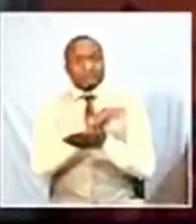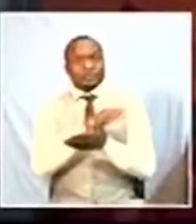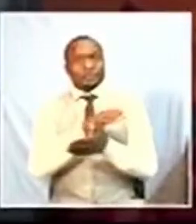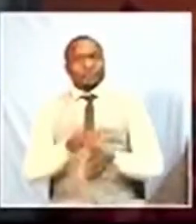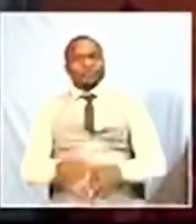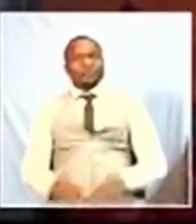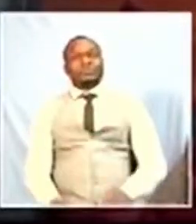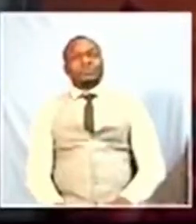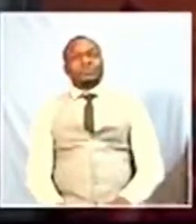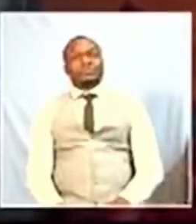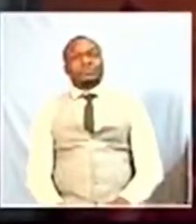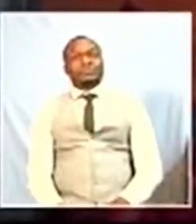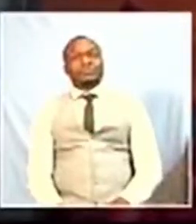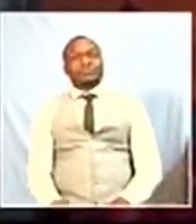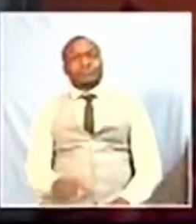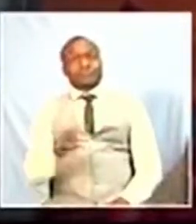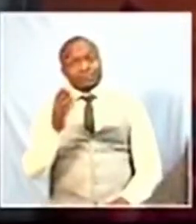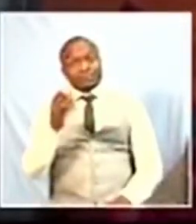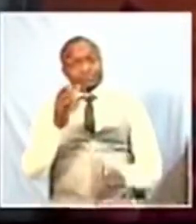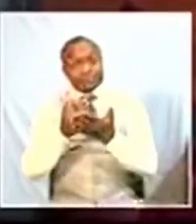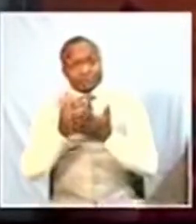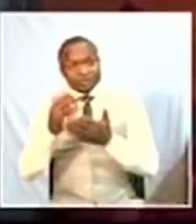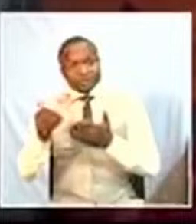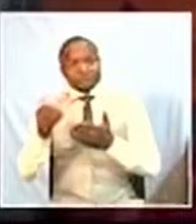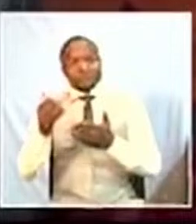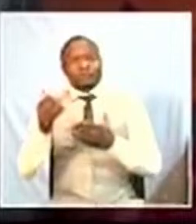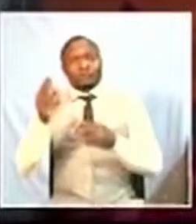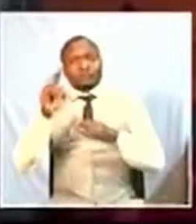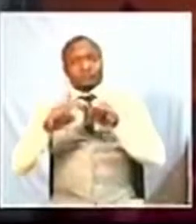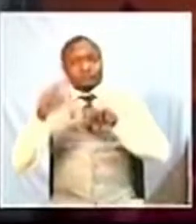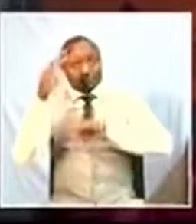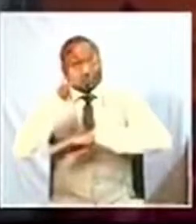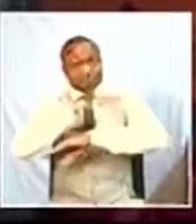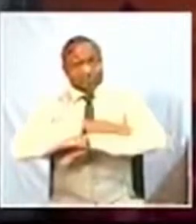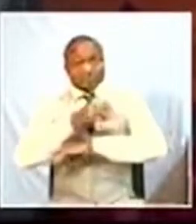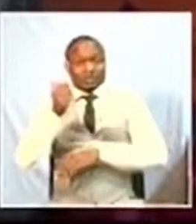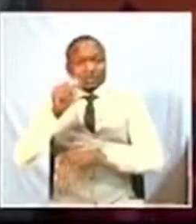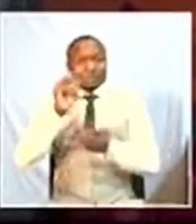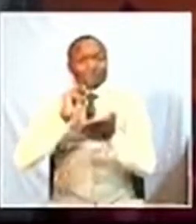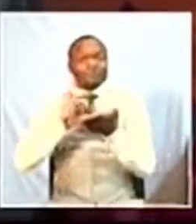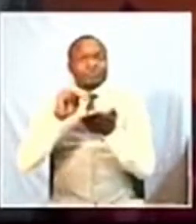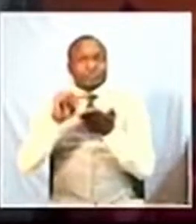Mm-hmm. Yes. There was a procurement of desk which was amounting to